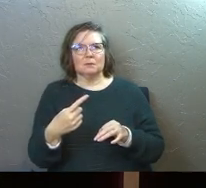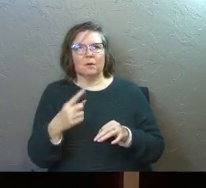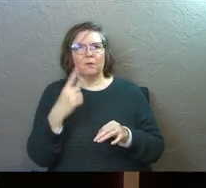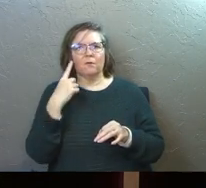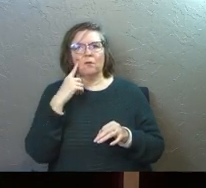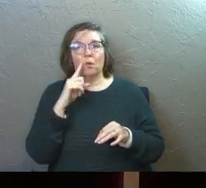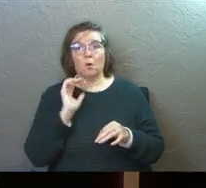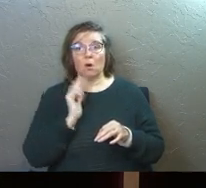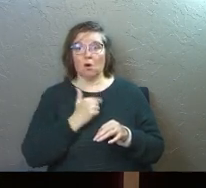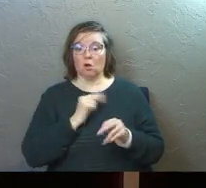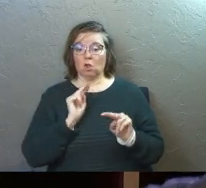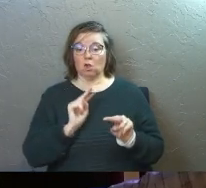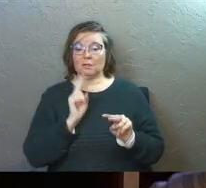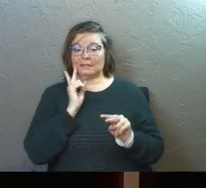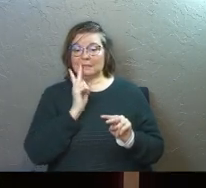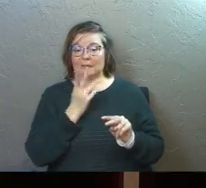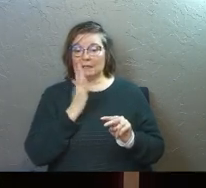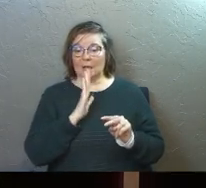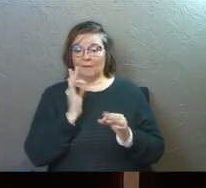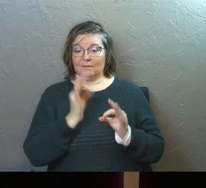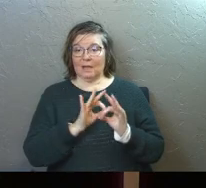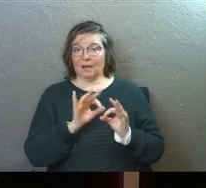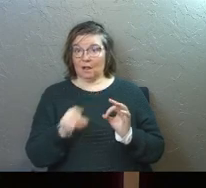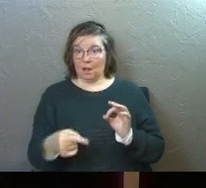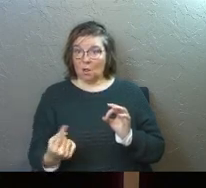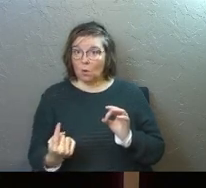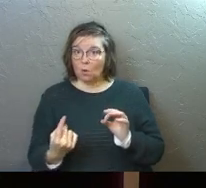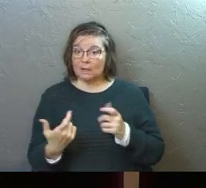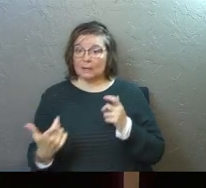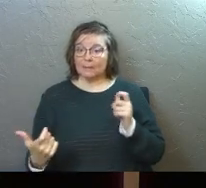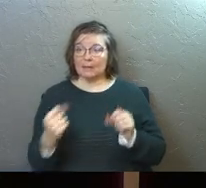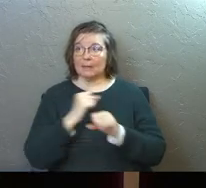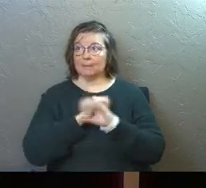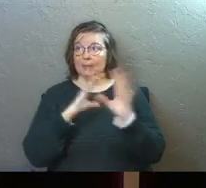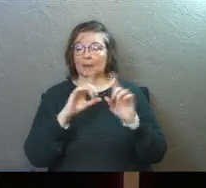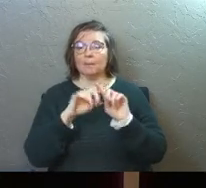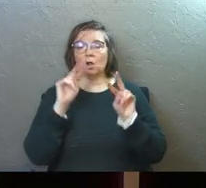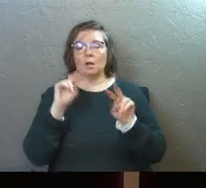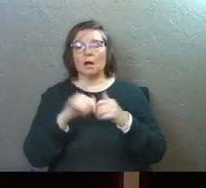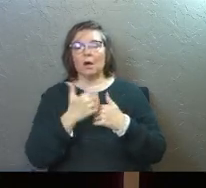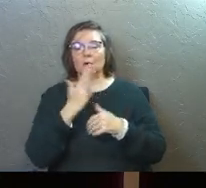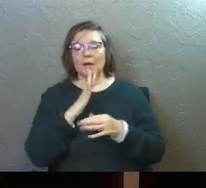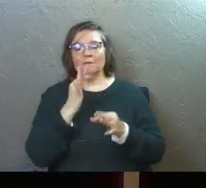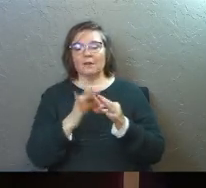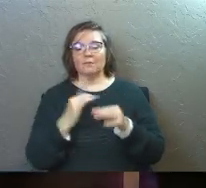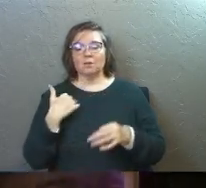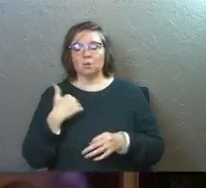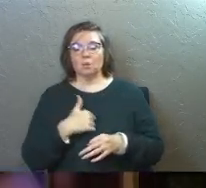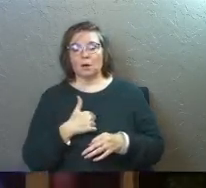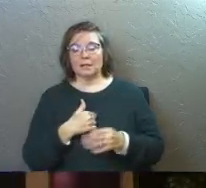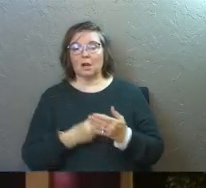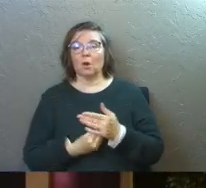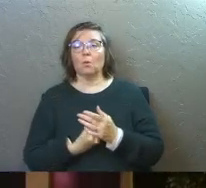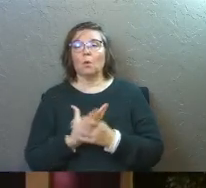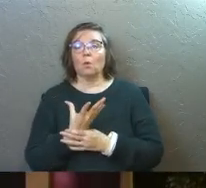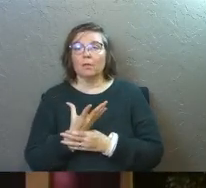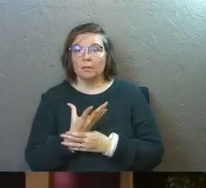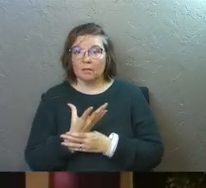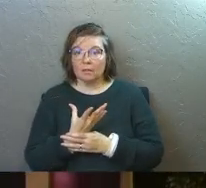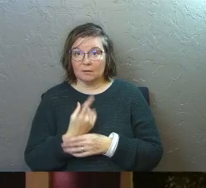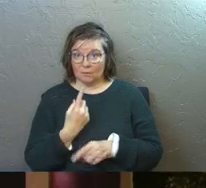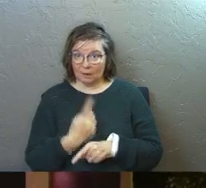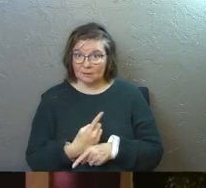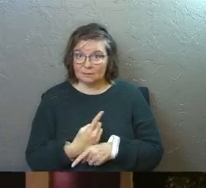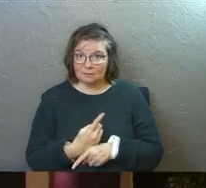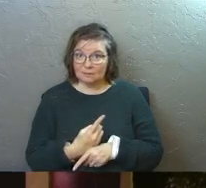not just for us looking and seeing God's faithfulness alone in the big picture, but looking at how God has been faithful to us in our growth,